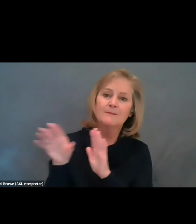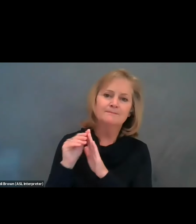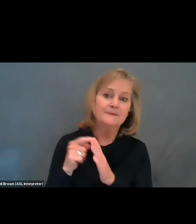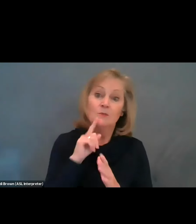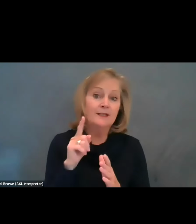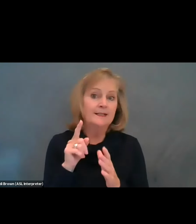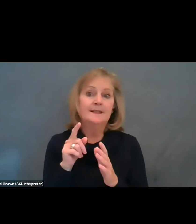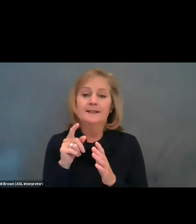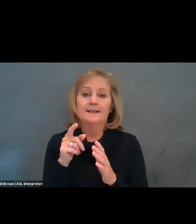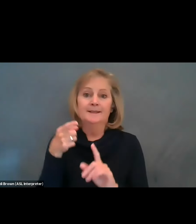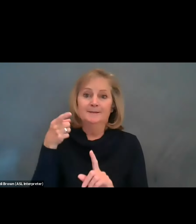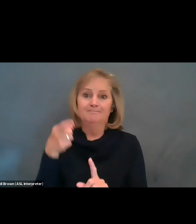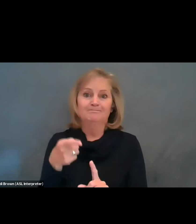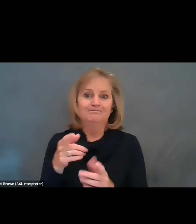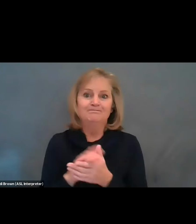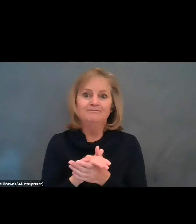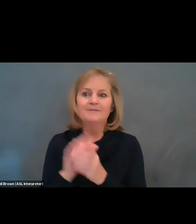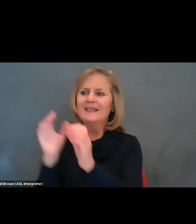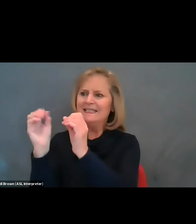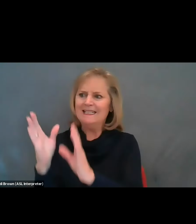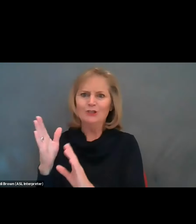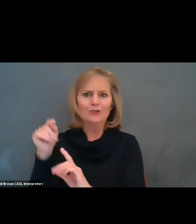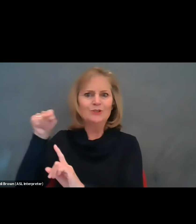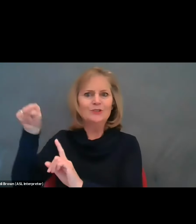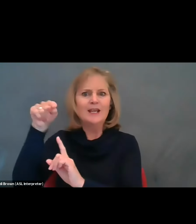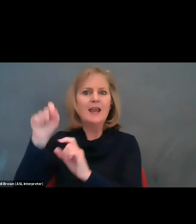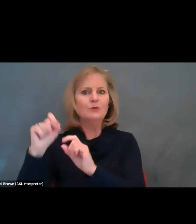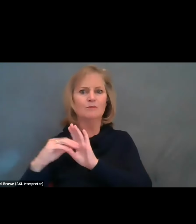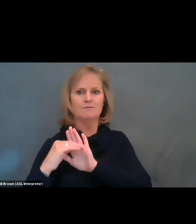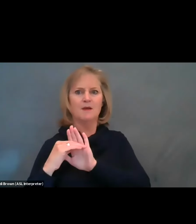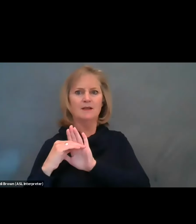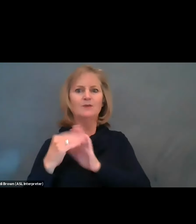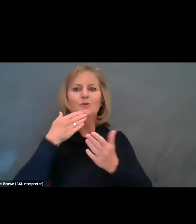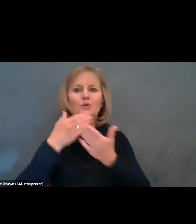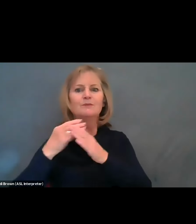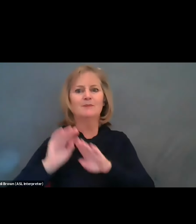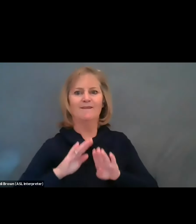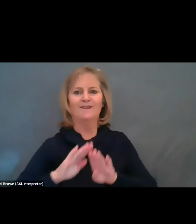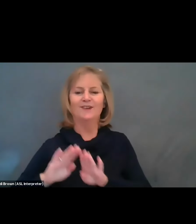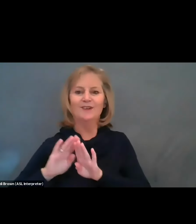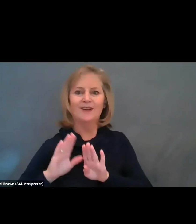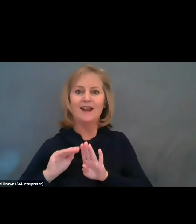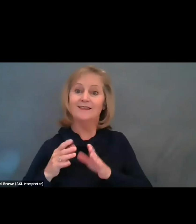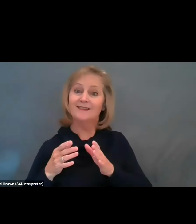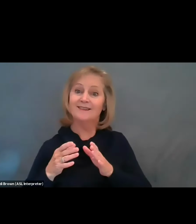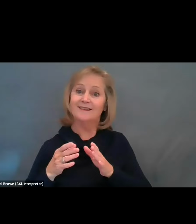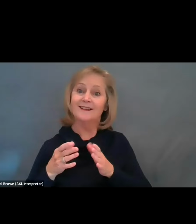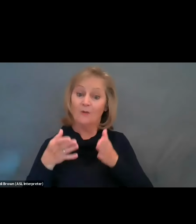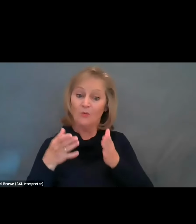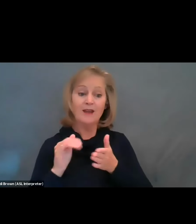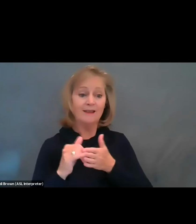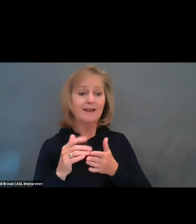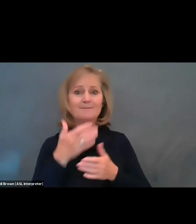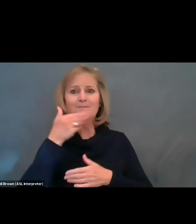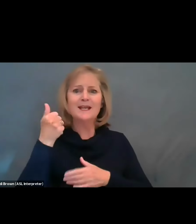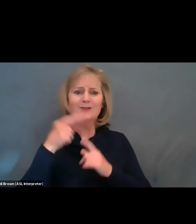much around, you know, the teachers being able to model the good behavior and the way, you know, the way that it's